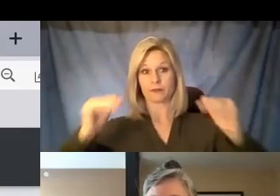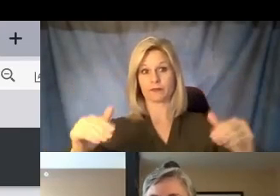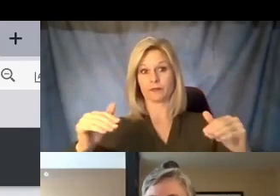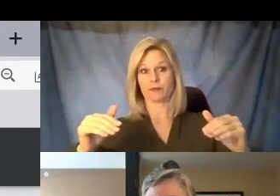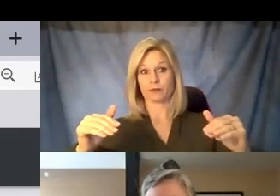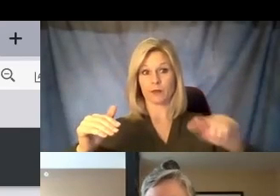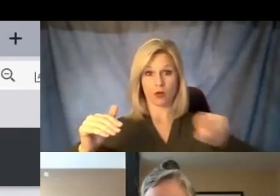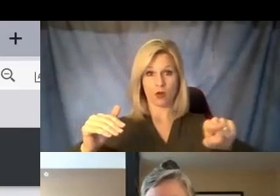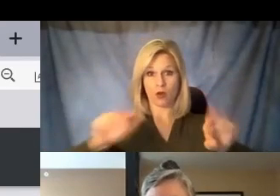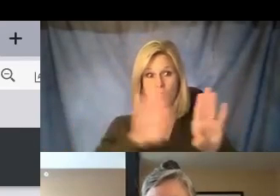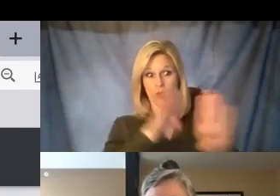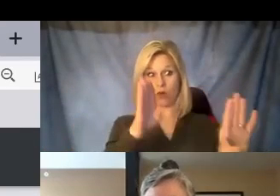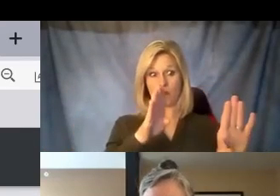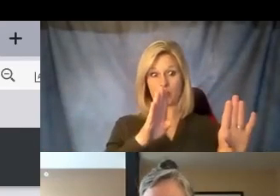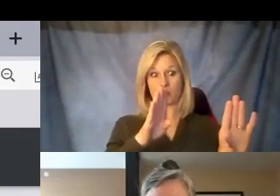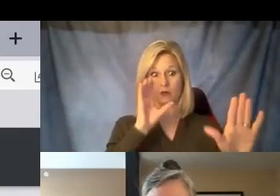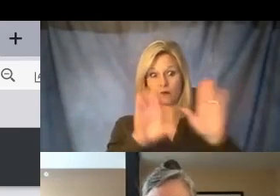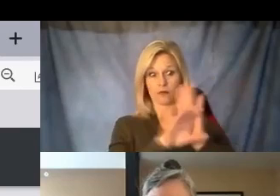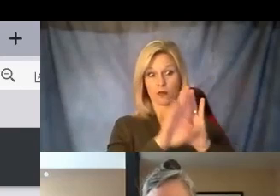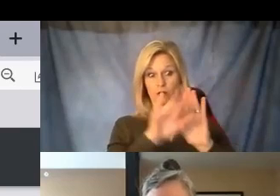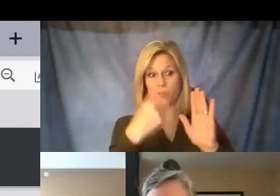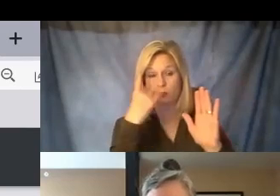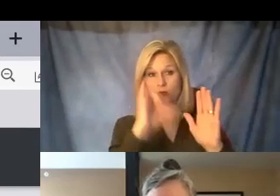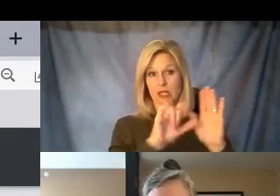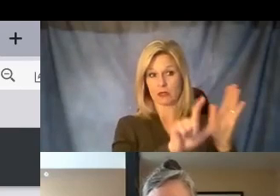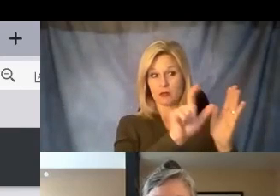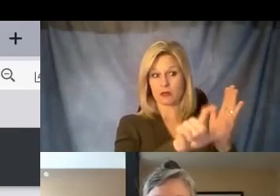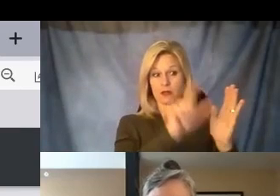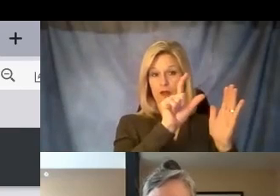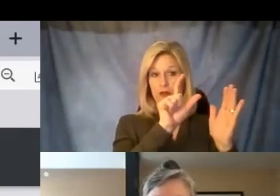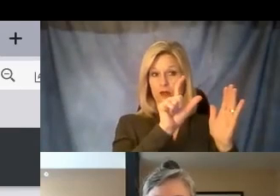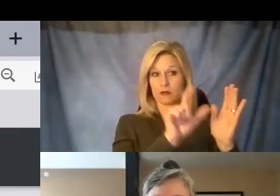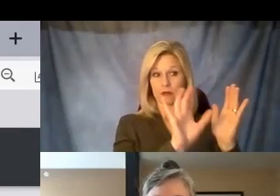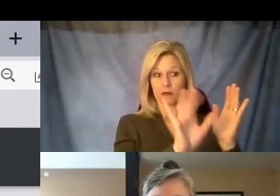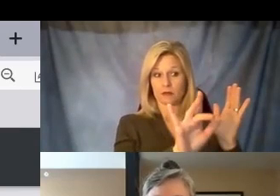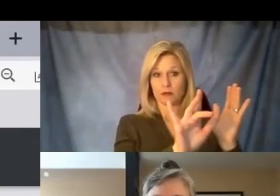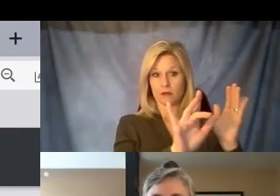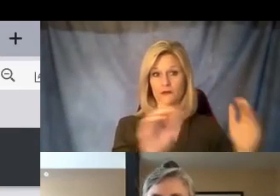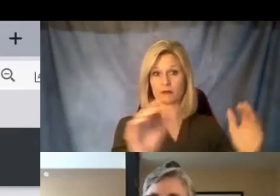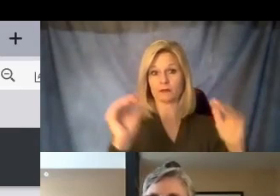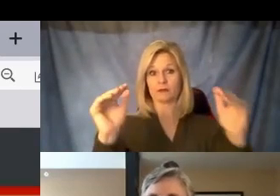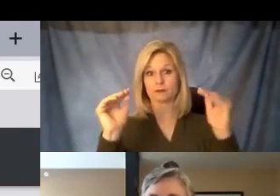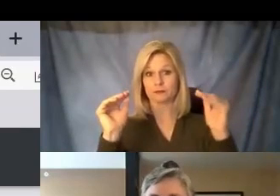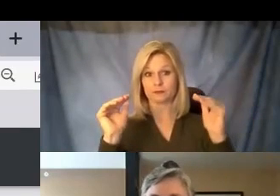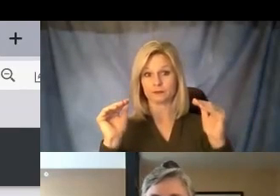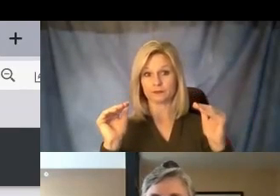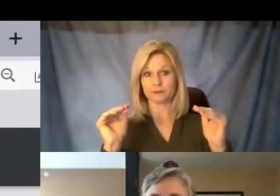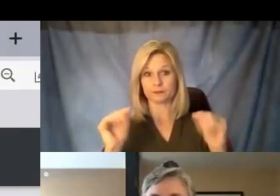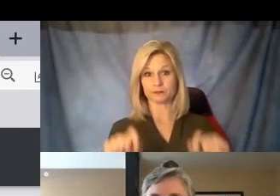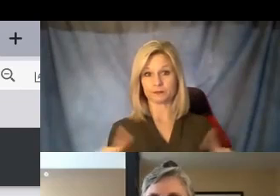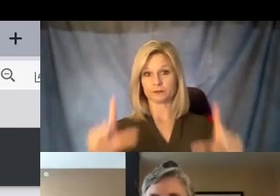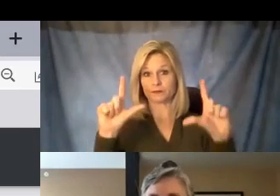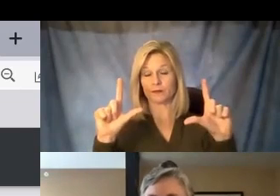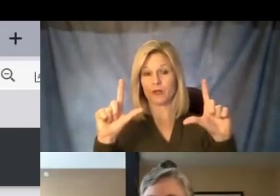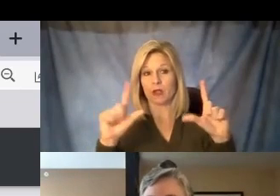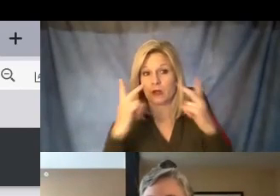We're going to open Photo Booth. This is what it looks like. And here's what, you know, touch it like that. Go ahead, next slide. It's going to open up into this